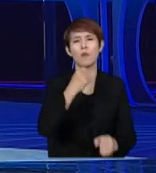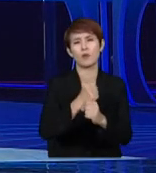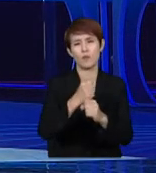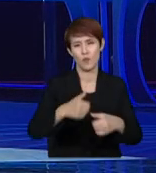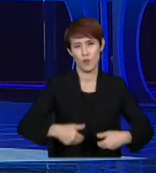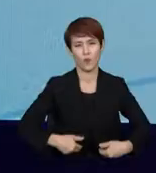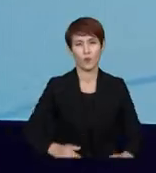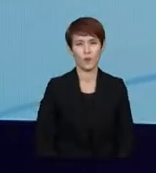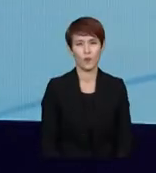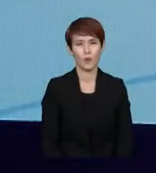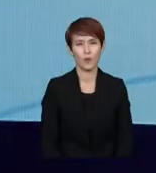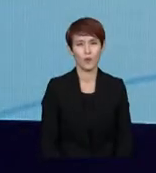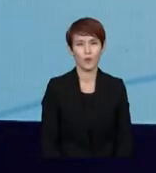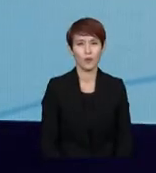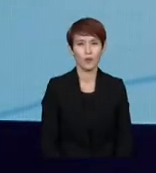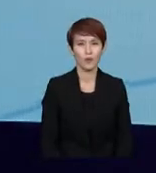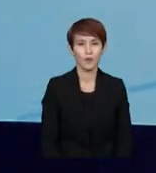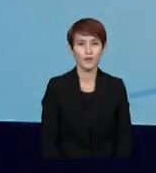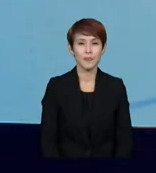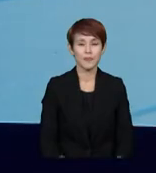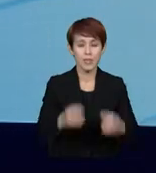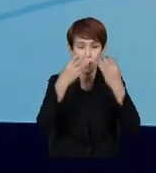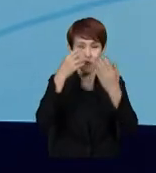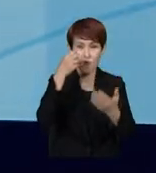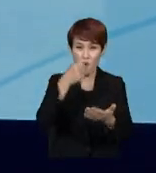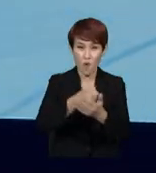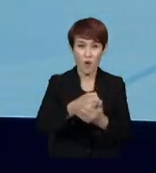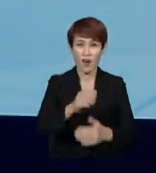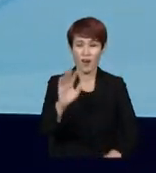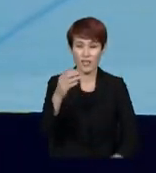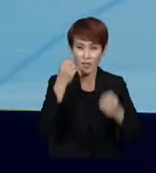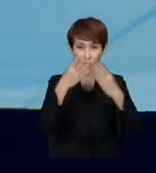therefore. I thank you for your attention and I look forward to our discussion.